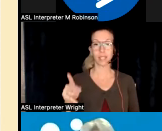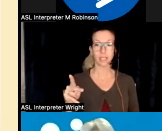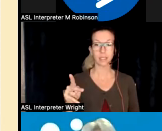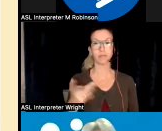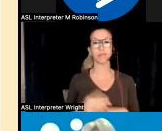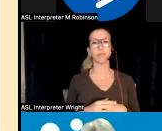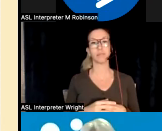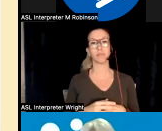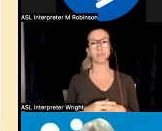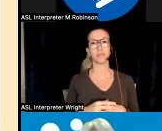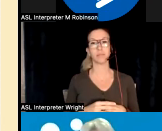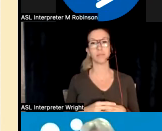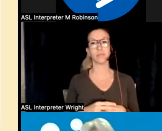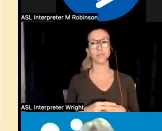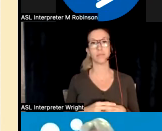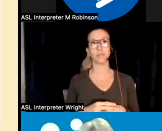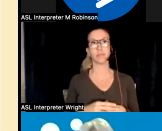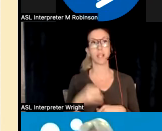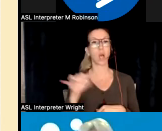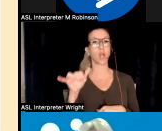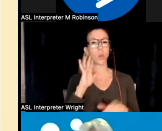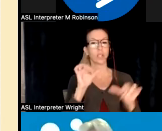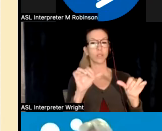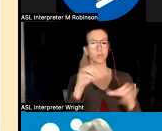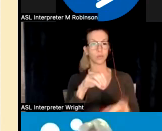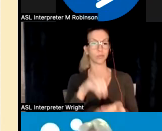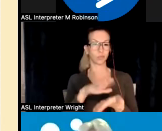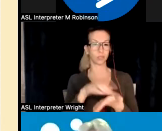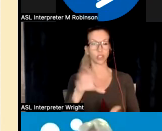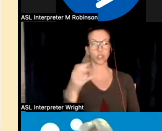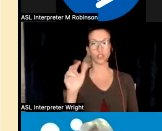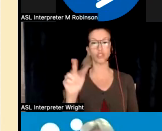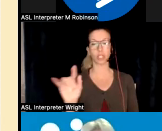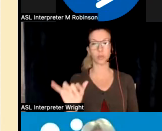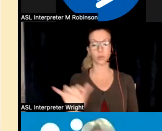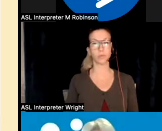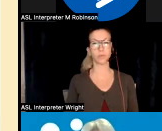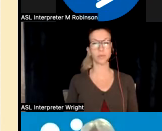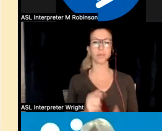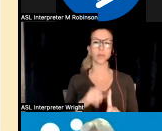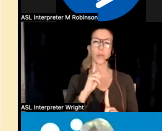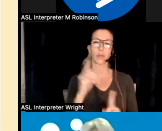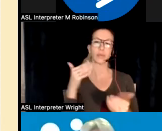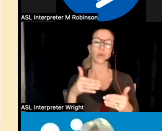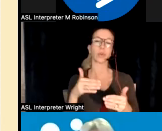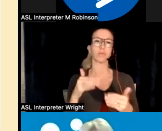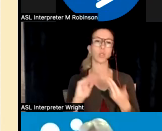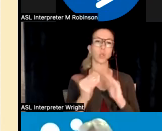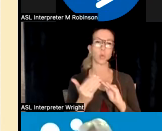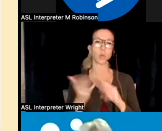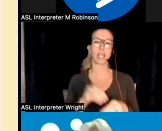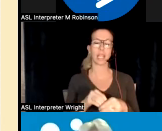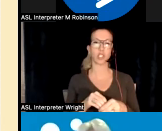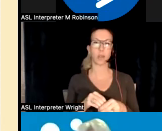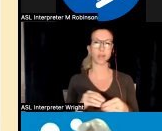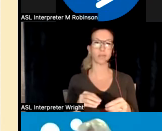will be also pasted in our chat box. But it is really a webinar around community engagement, the collective impact that we can